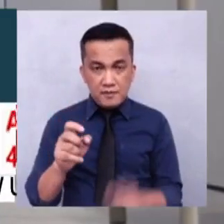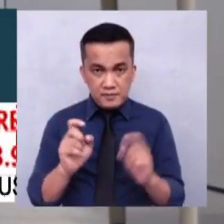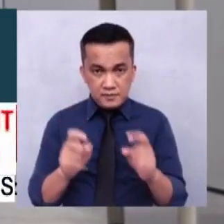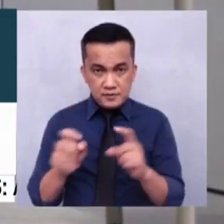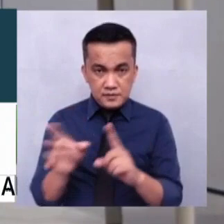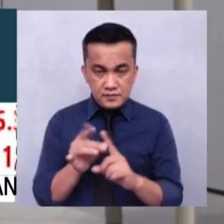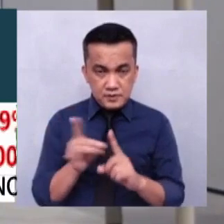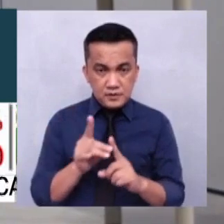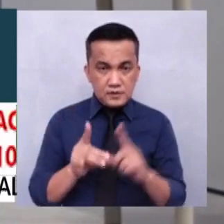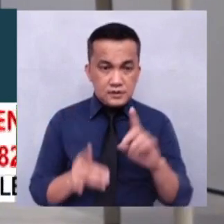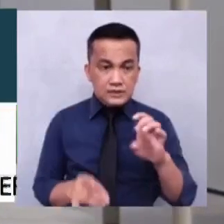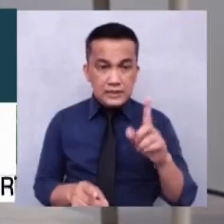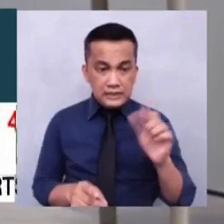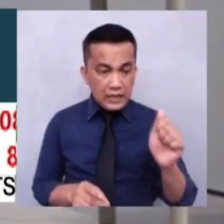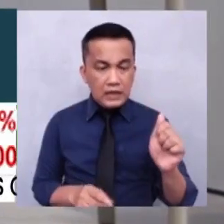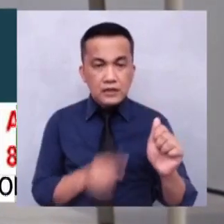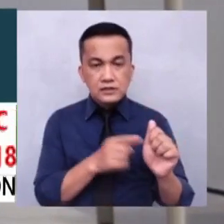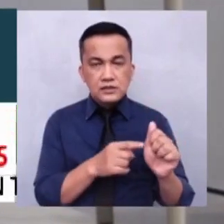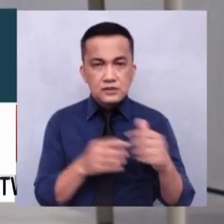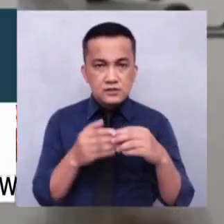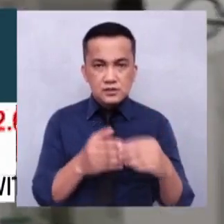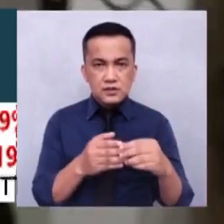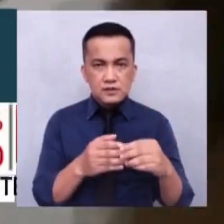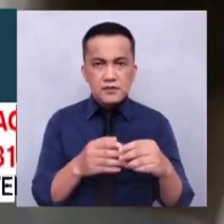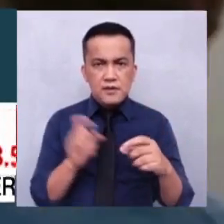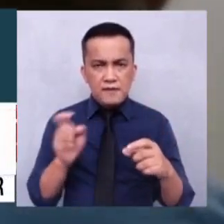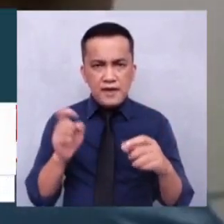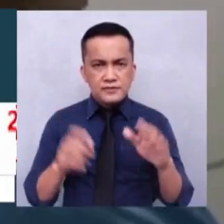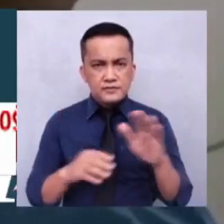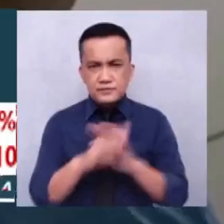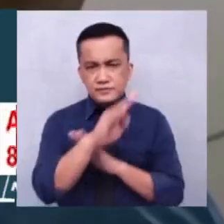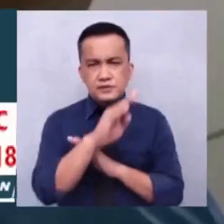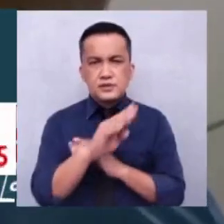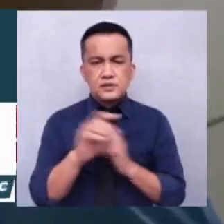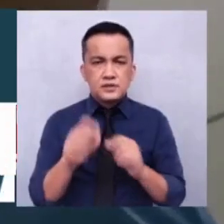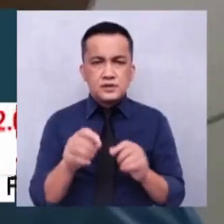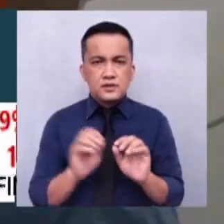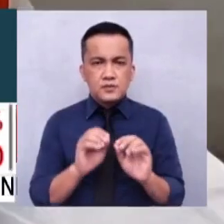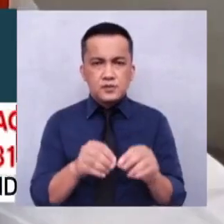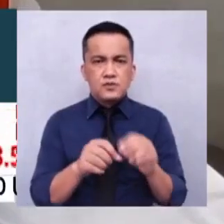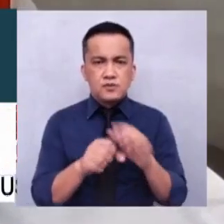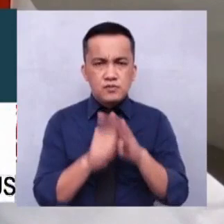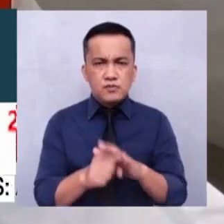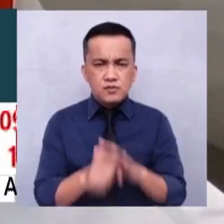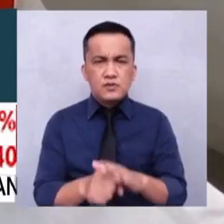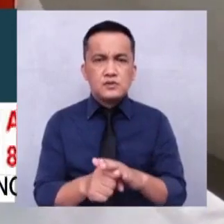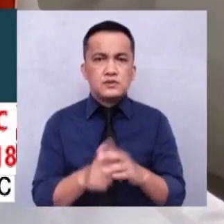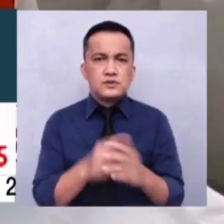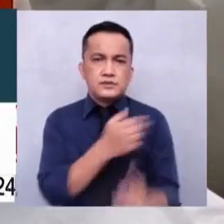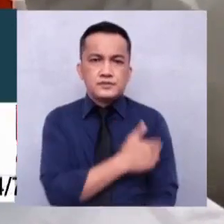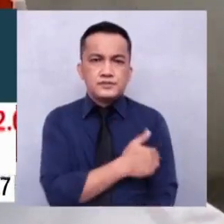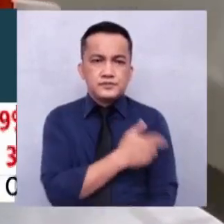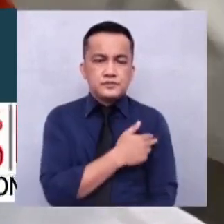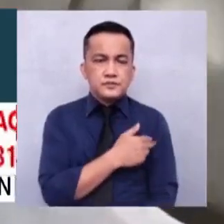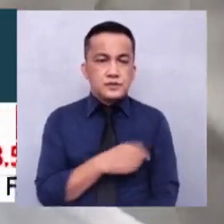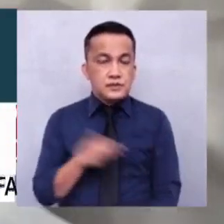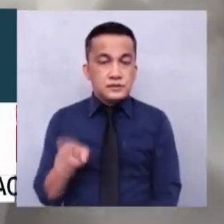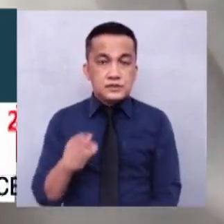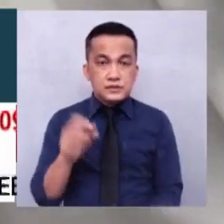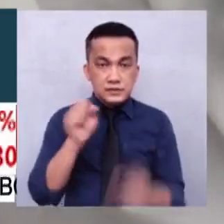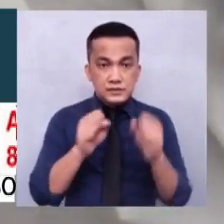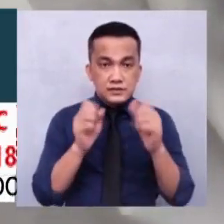variant, it could lead to a sharp spike in infections that could put pressure on hospitals. Puren said scientists should know